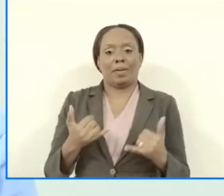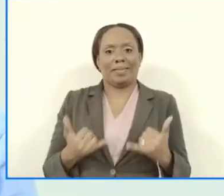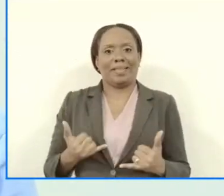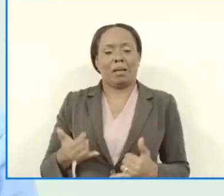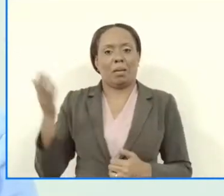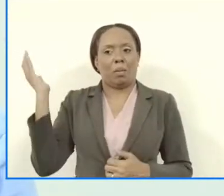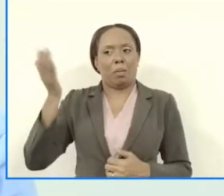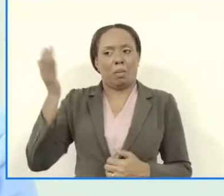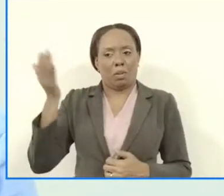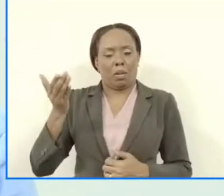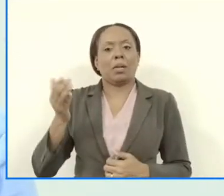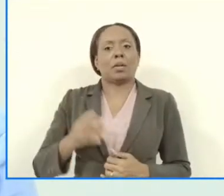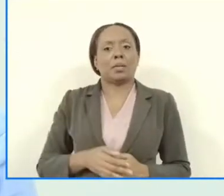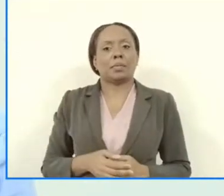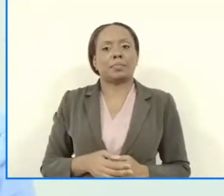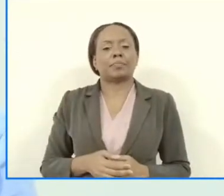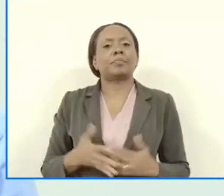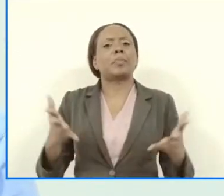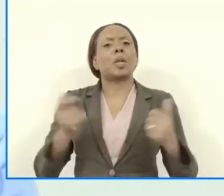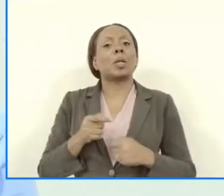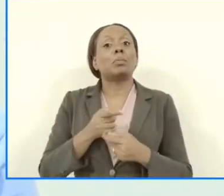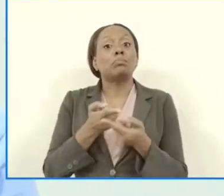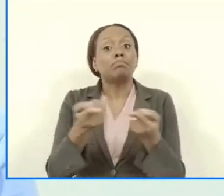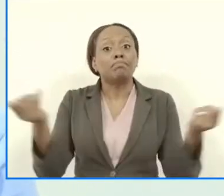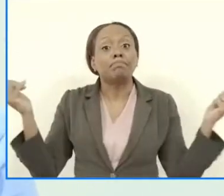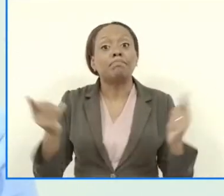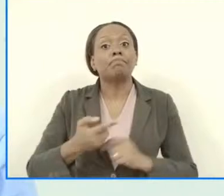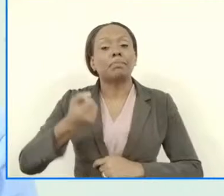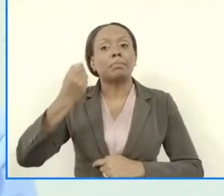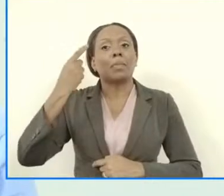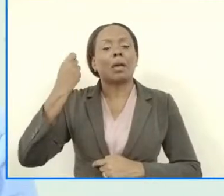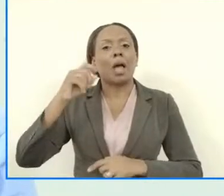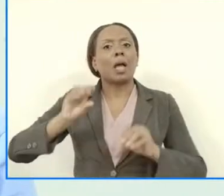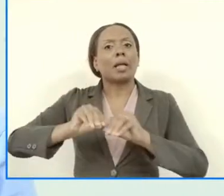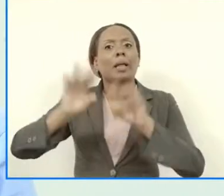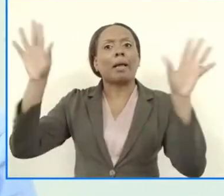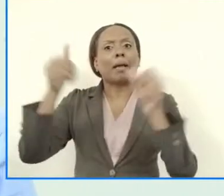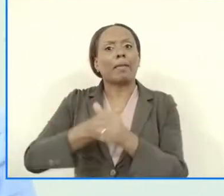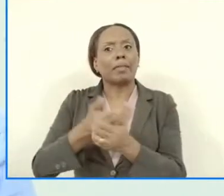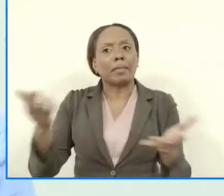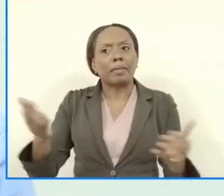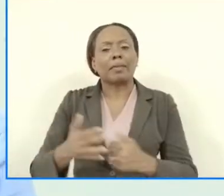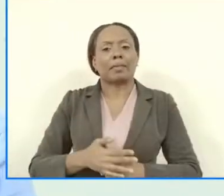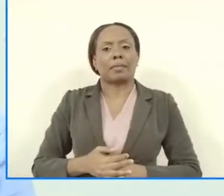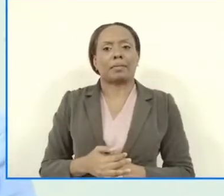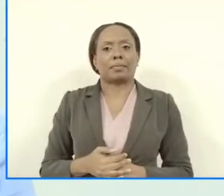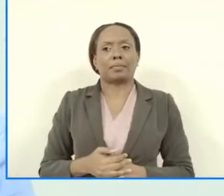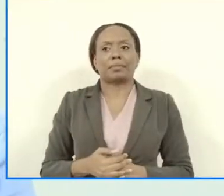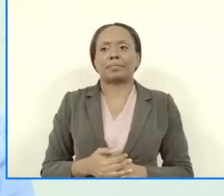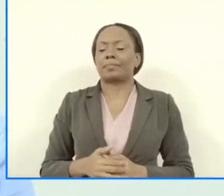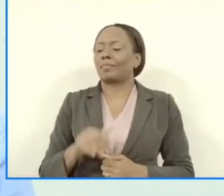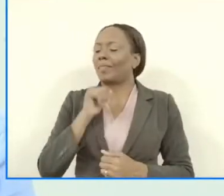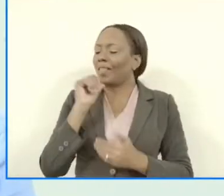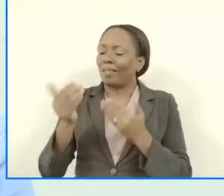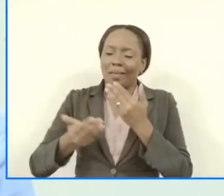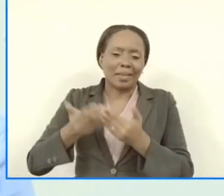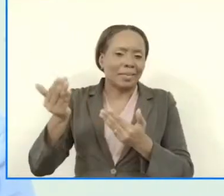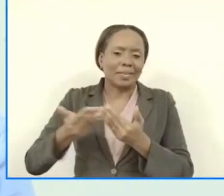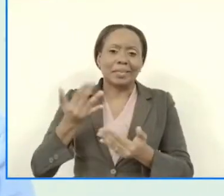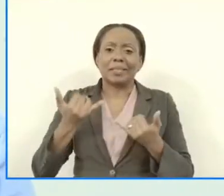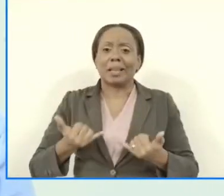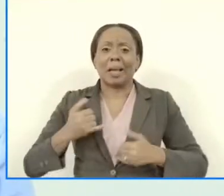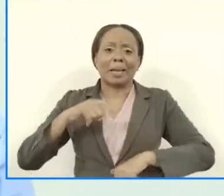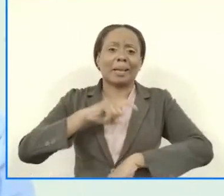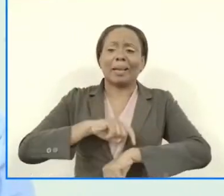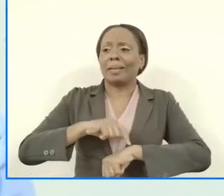to Barbados so that you can understand what is actually going on. It is not a difficult, it is not an easy time for people. It is a